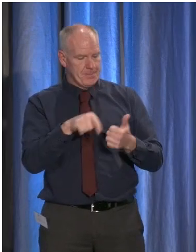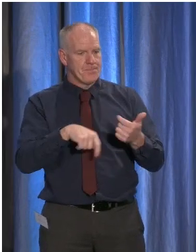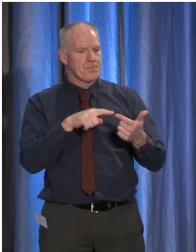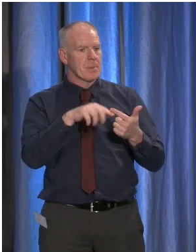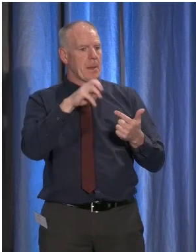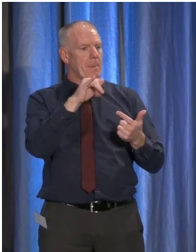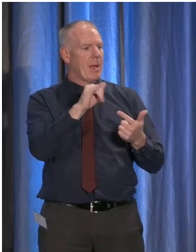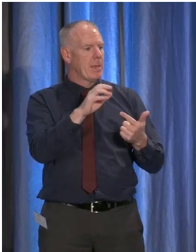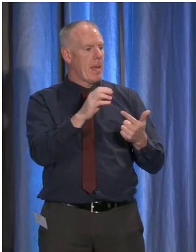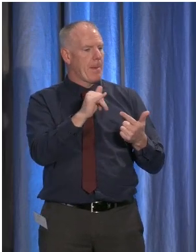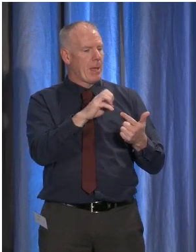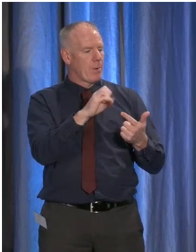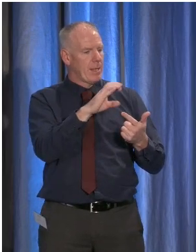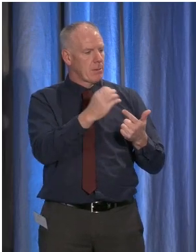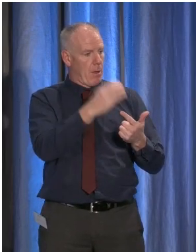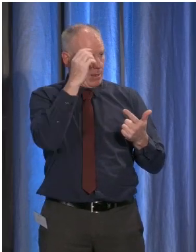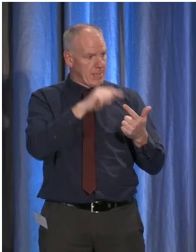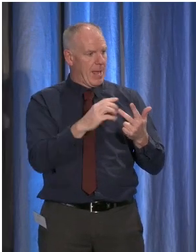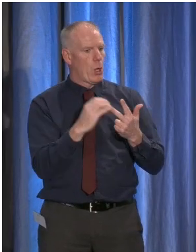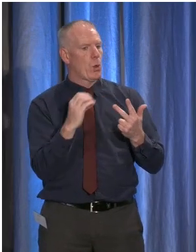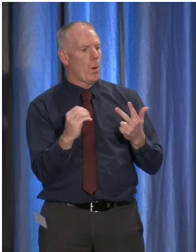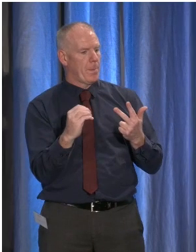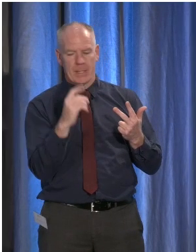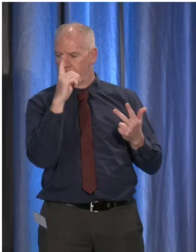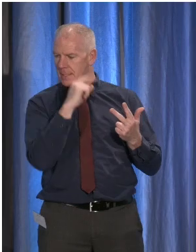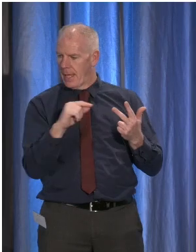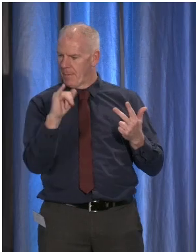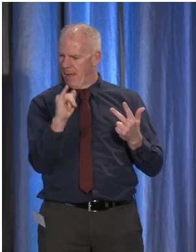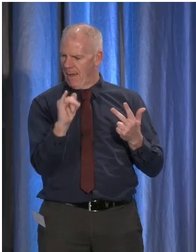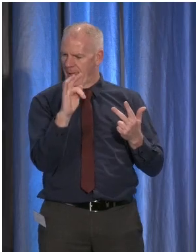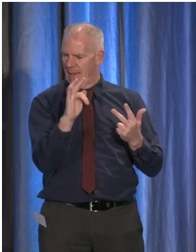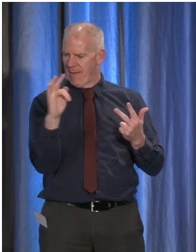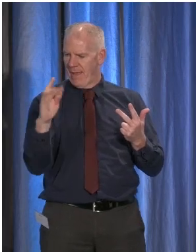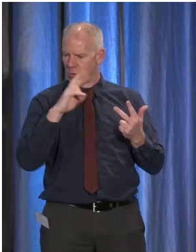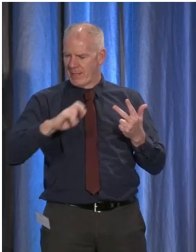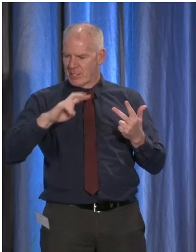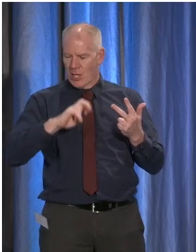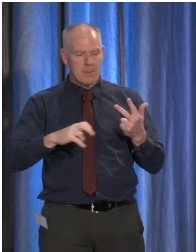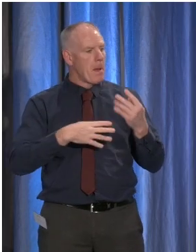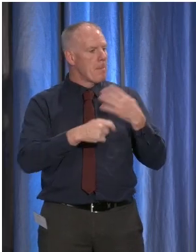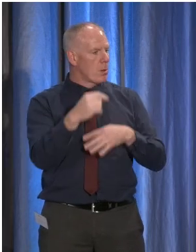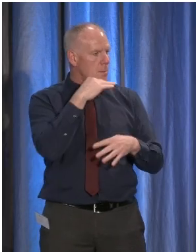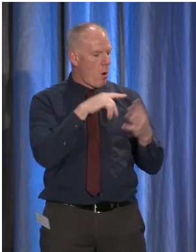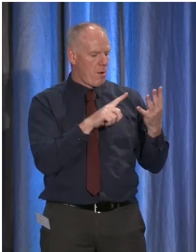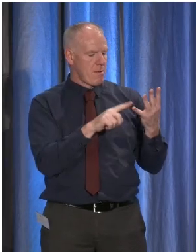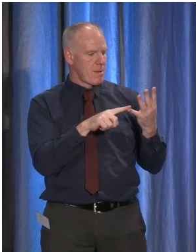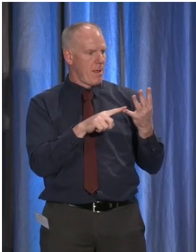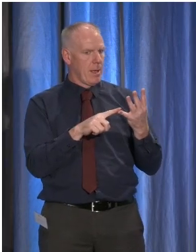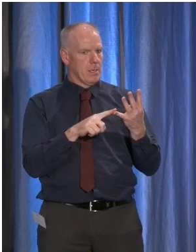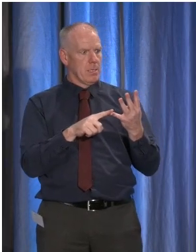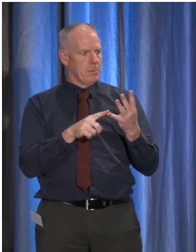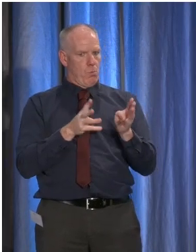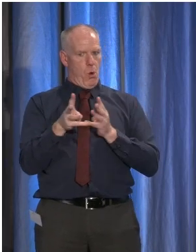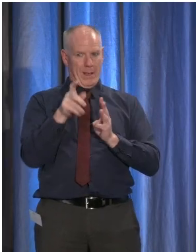Mary Immaculate College, and a company called IFF Research. But most importantly, we engaged a group of